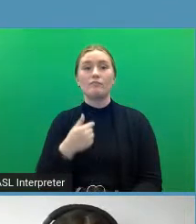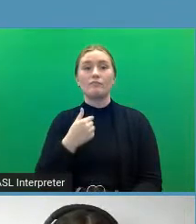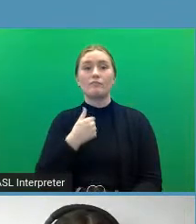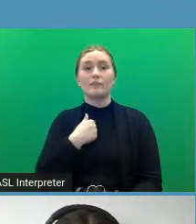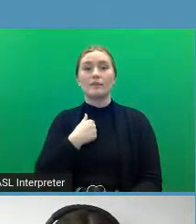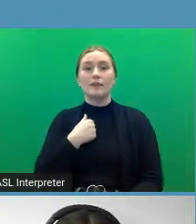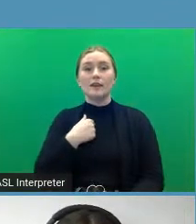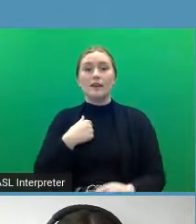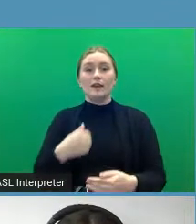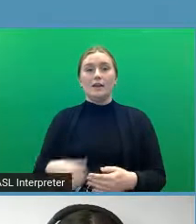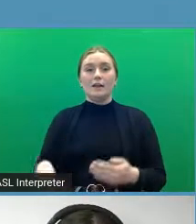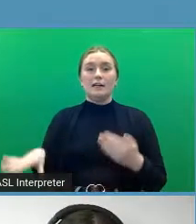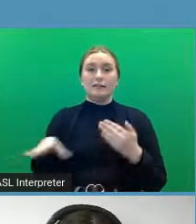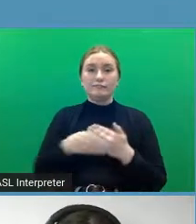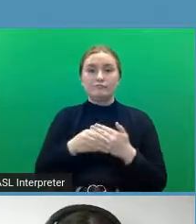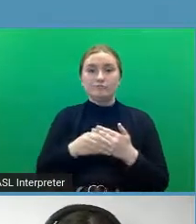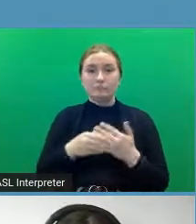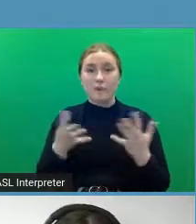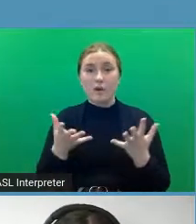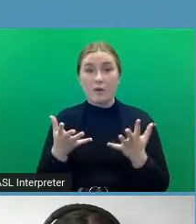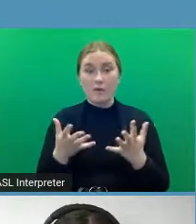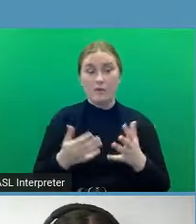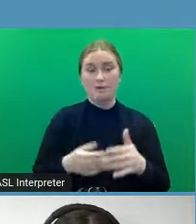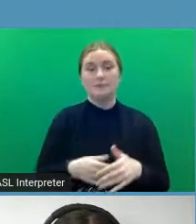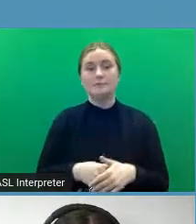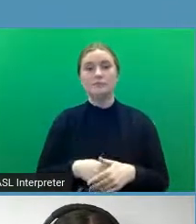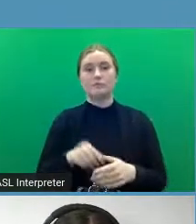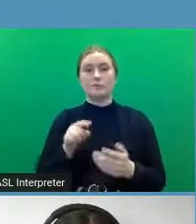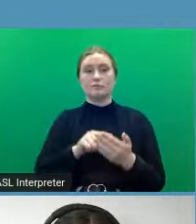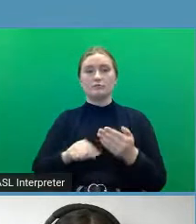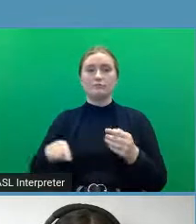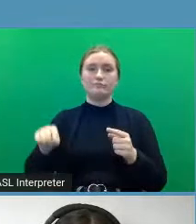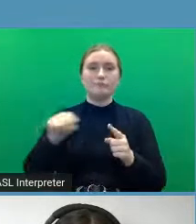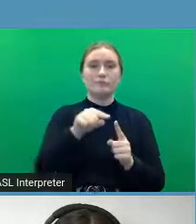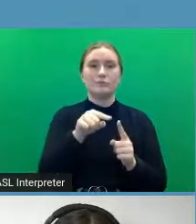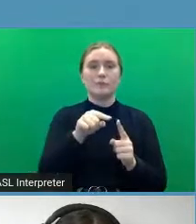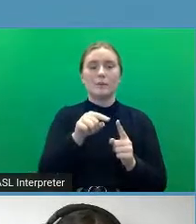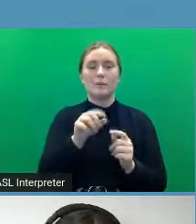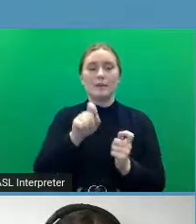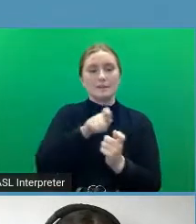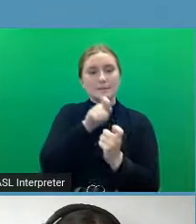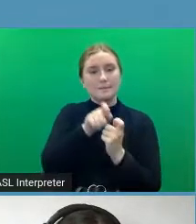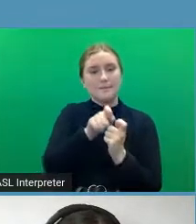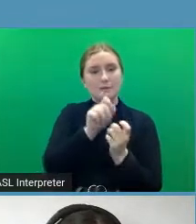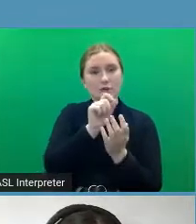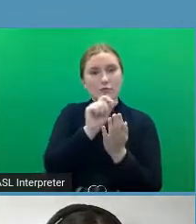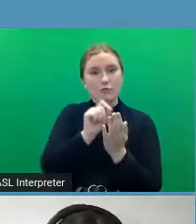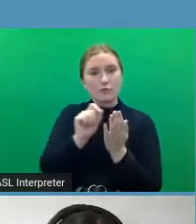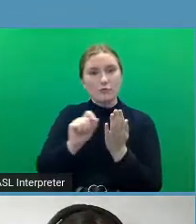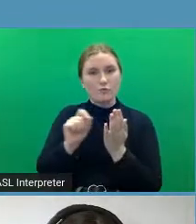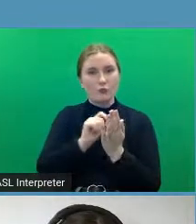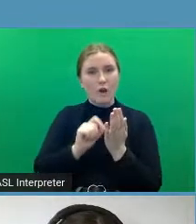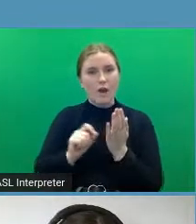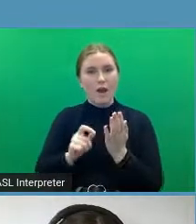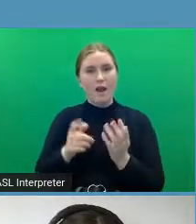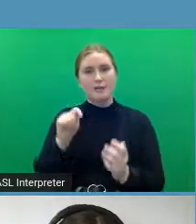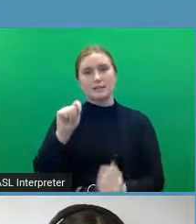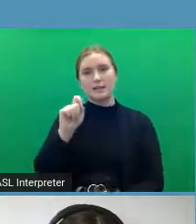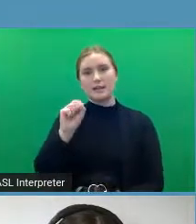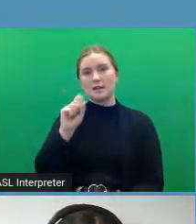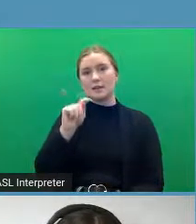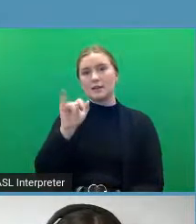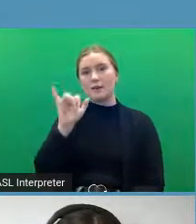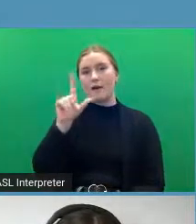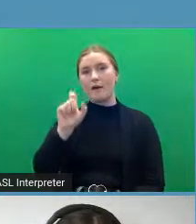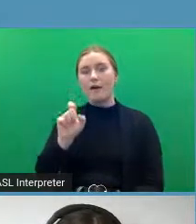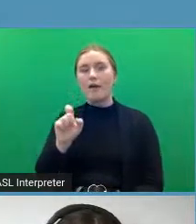this paragraph of text to the upper right, I'm going to circle back to that, but there's a very specific writing style that's implemented in that paragraph of